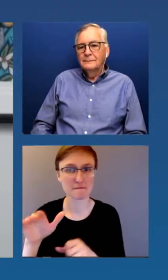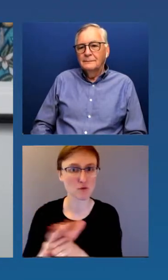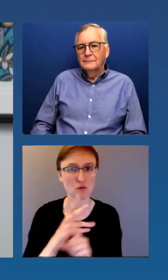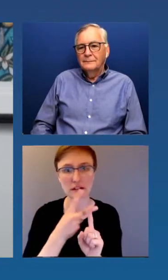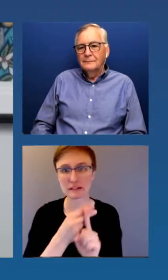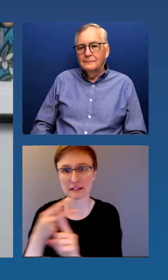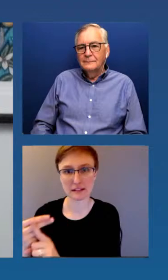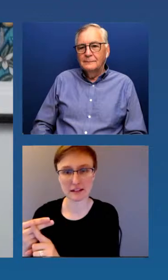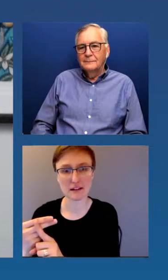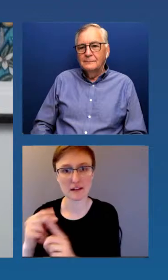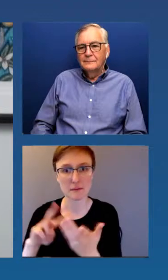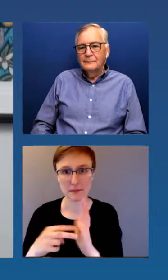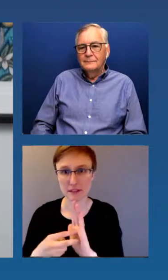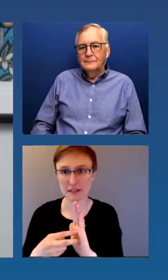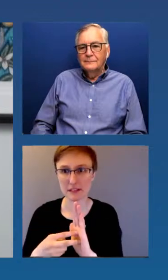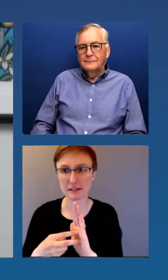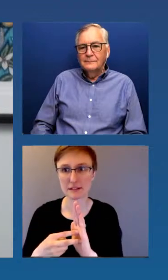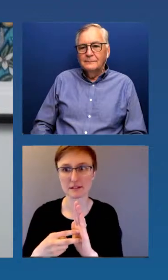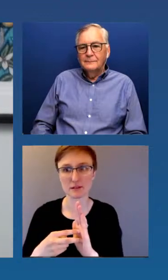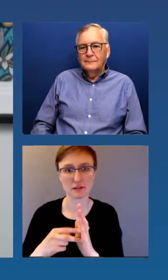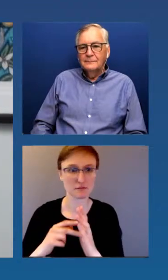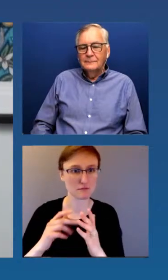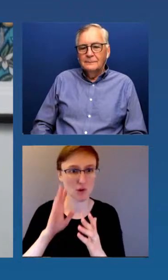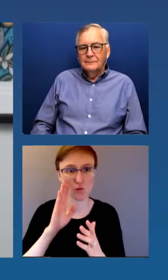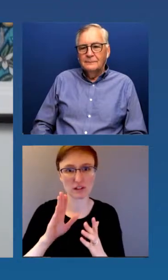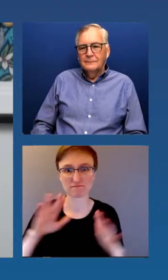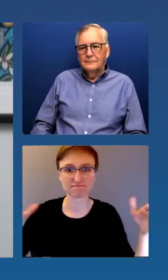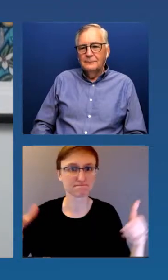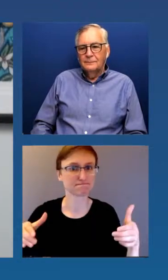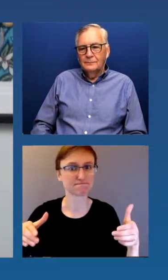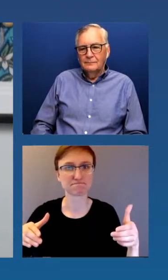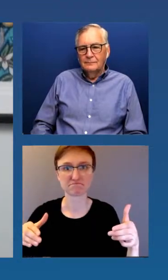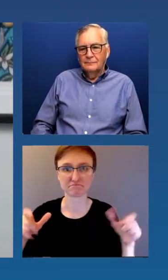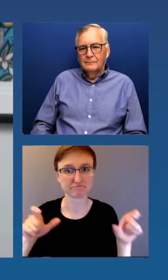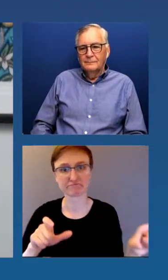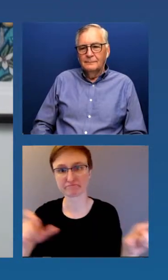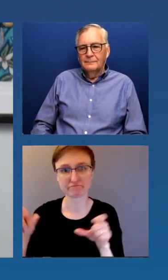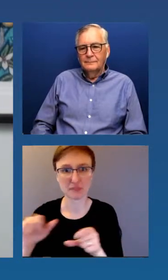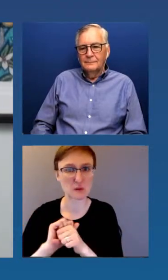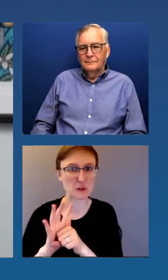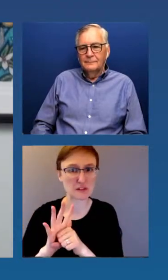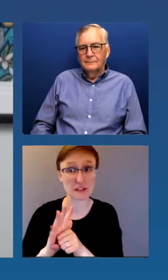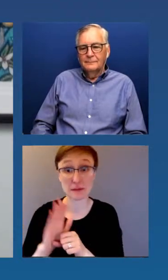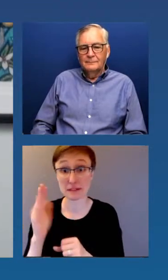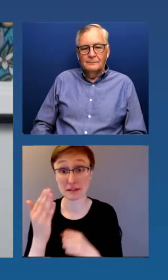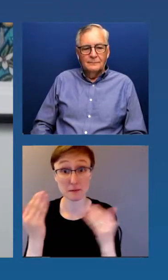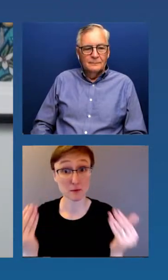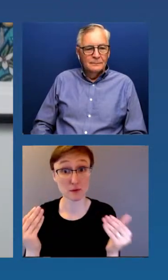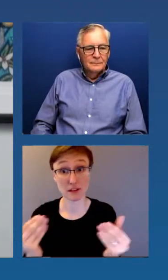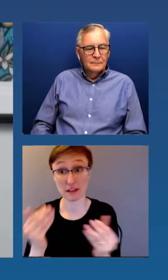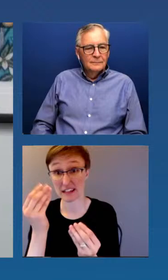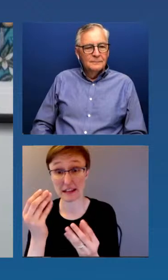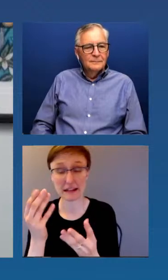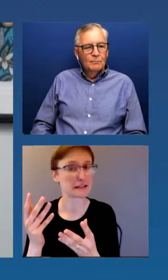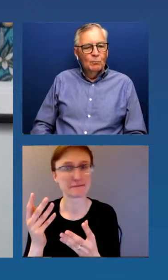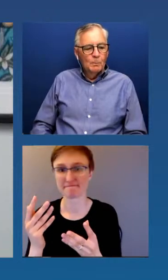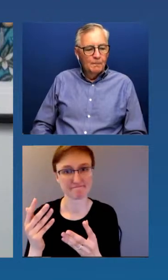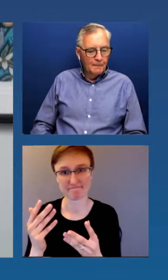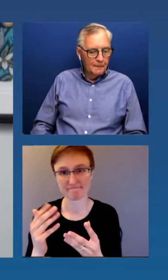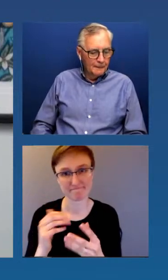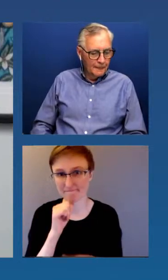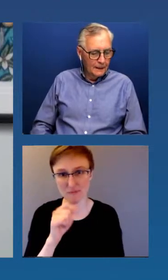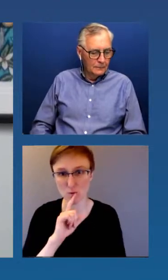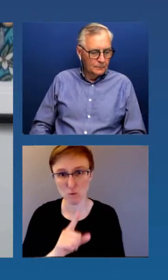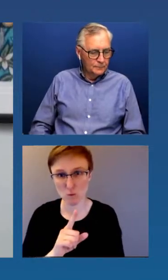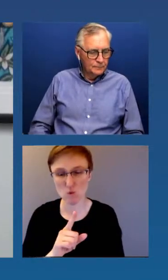we would have some sort of herd immunity. And I think today's data is sort of clear that that's not really the case, that we have to